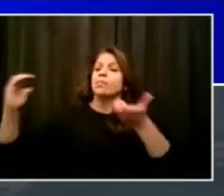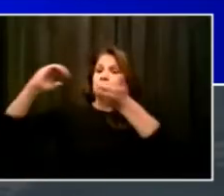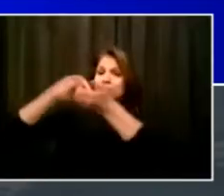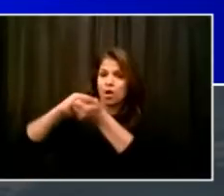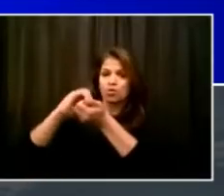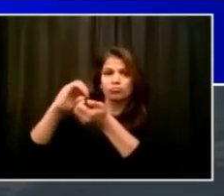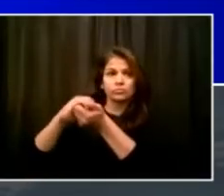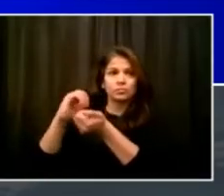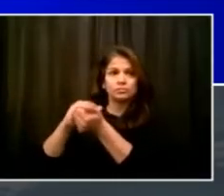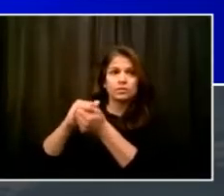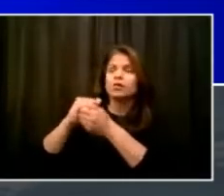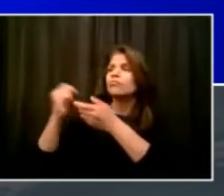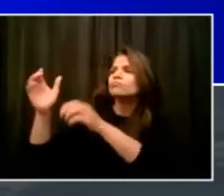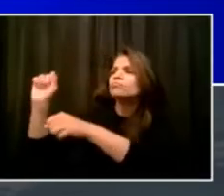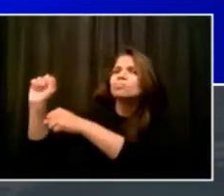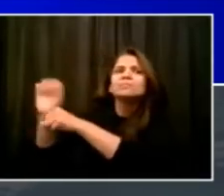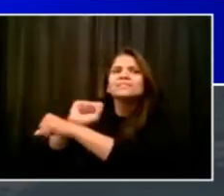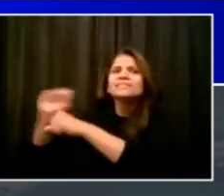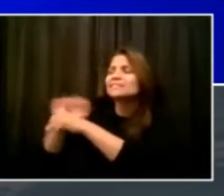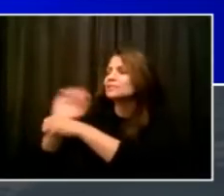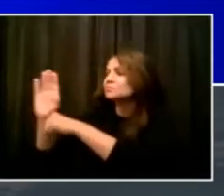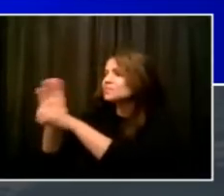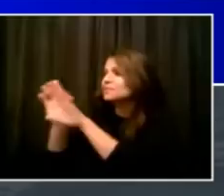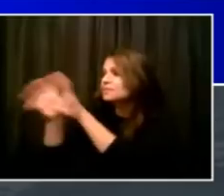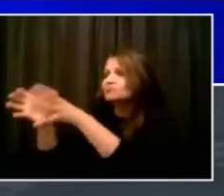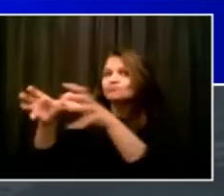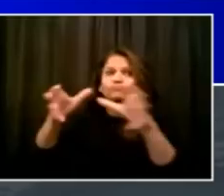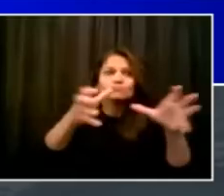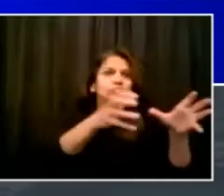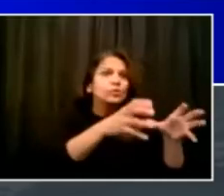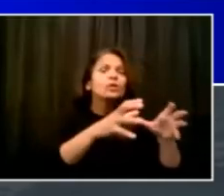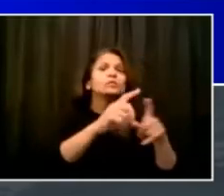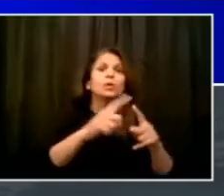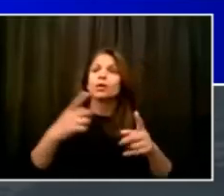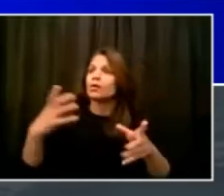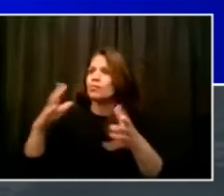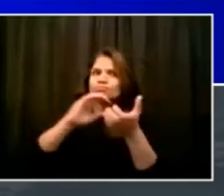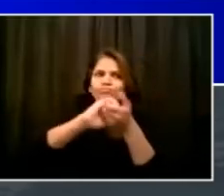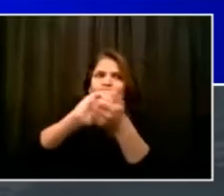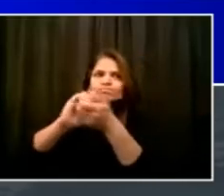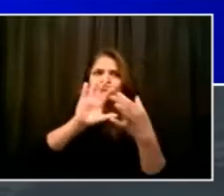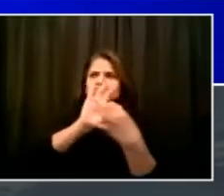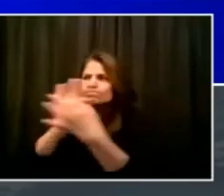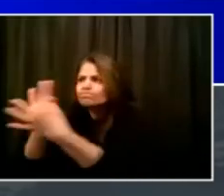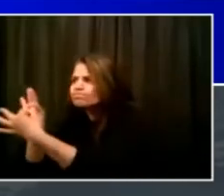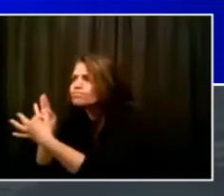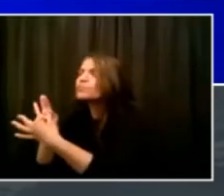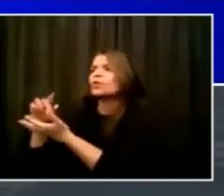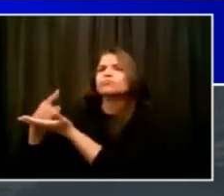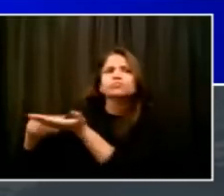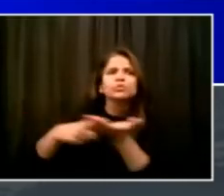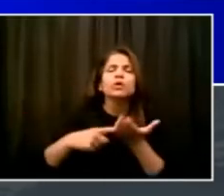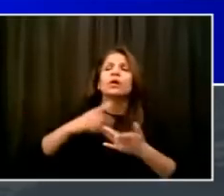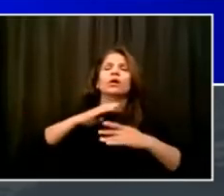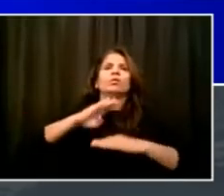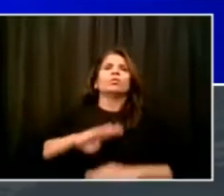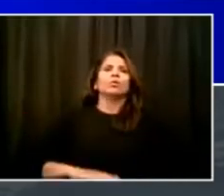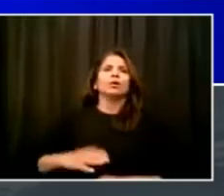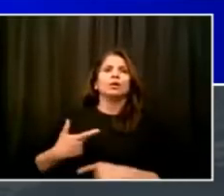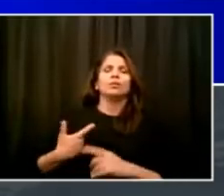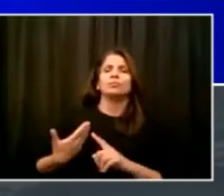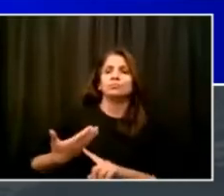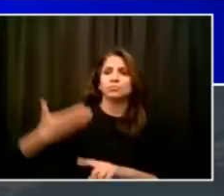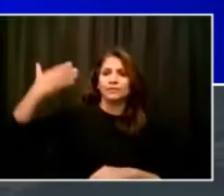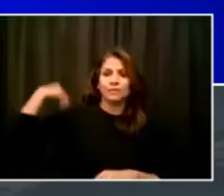situation. We got very close to running out, many a time. And this is on the crisis standard. This is not the